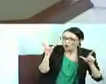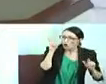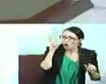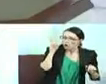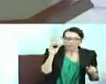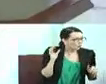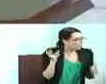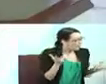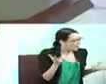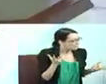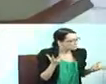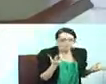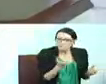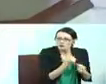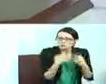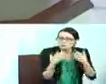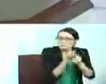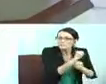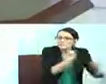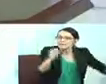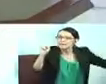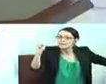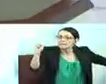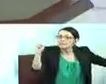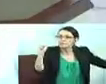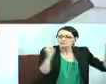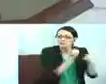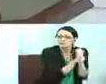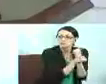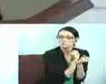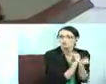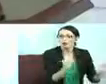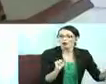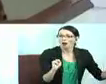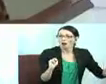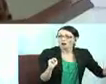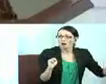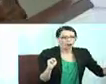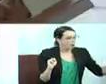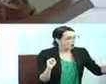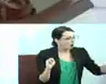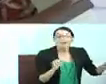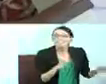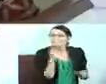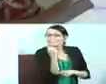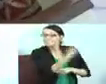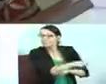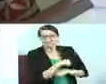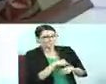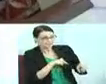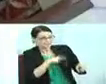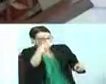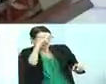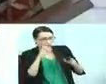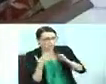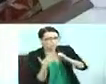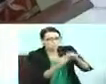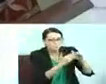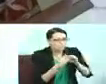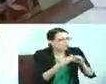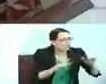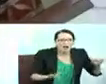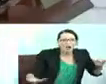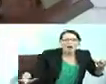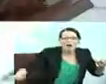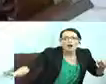Emancipation Proclamation of freed slaves. It's a day that black communities across